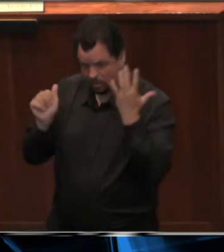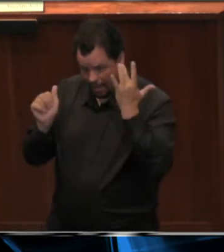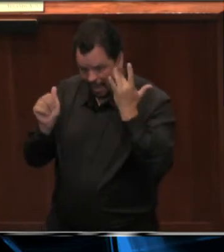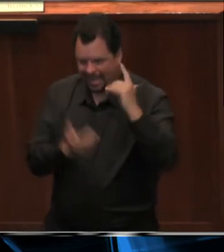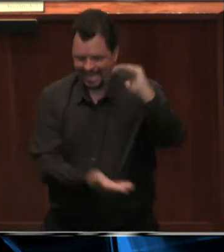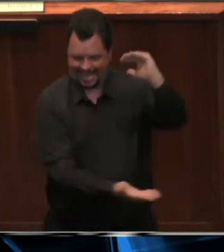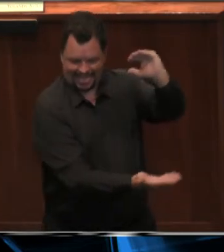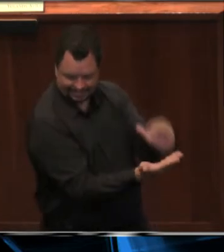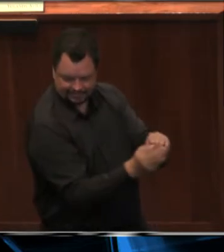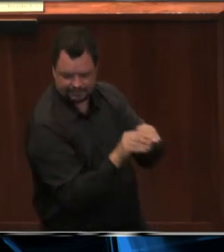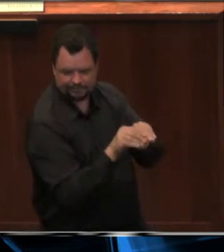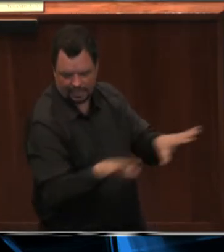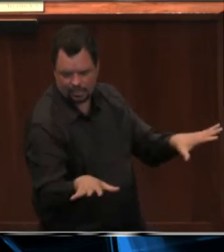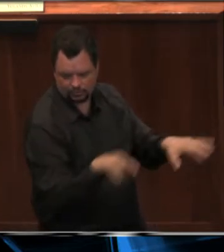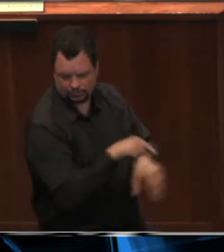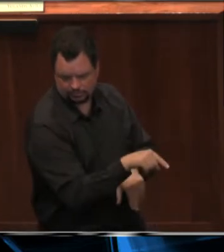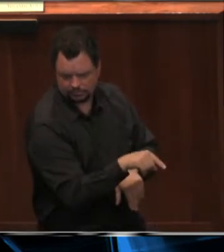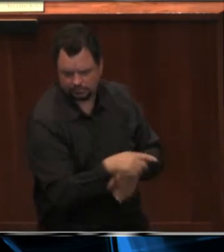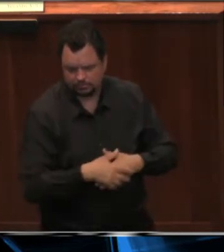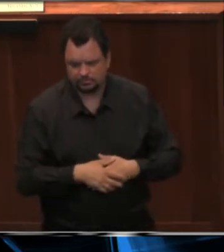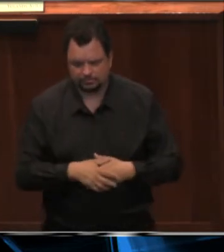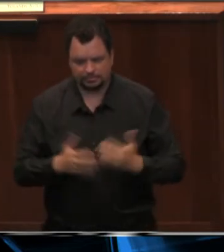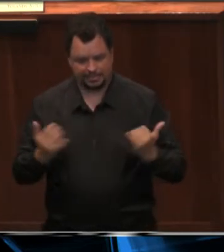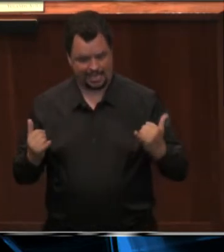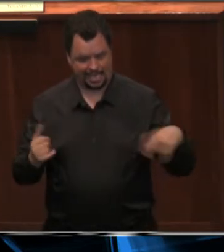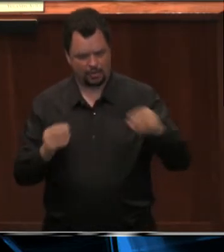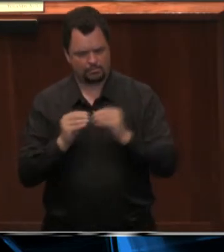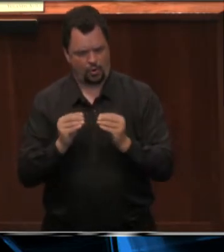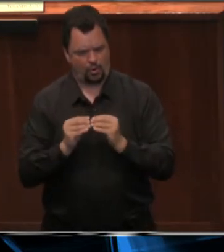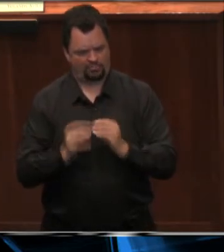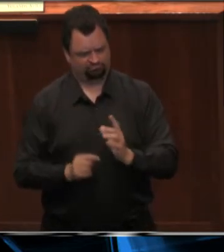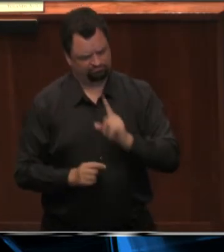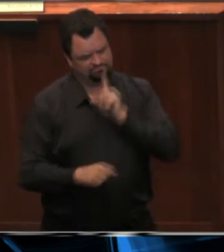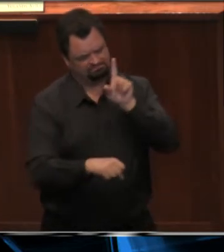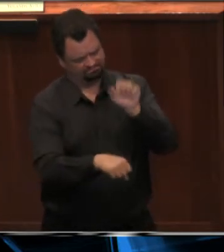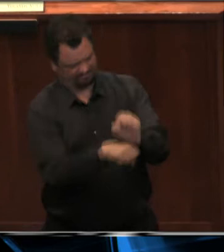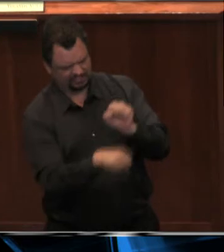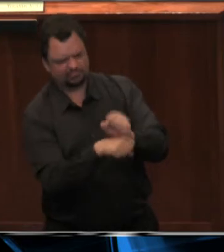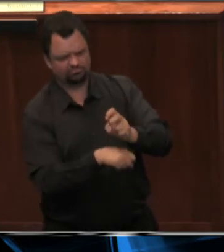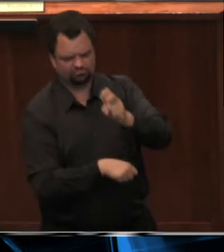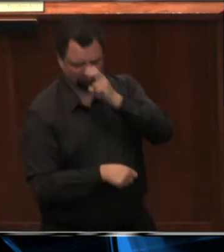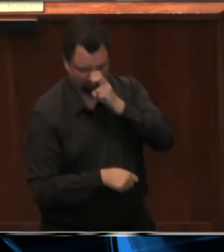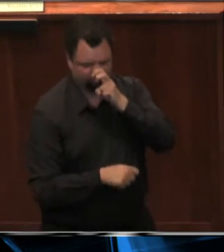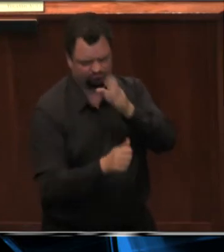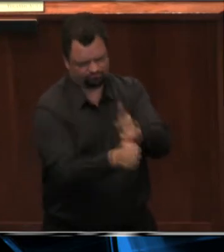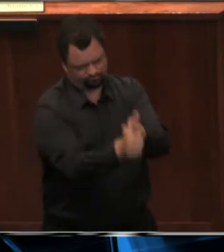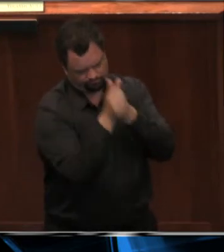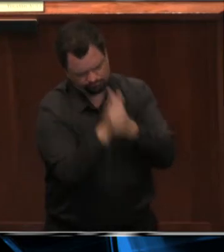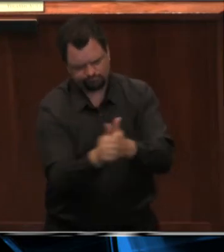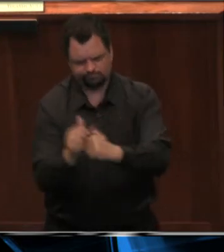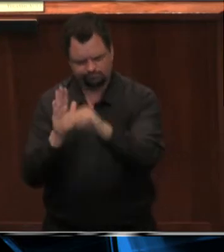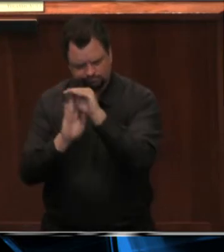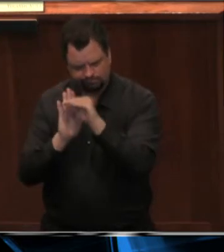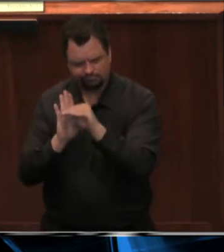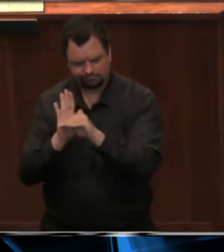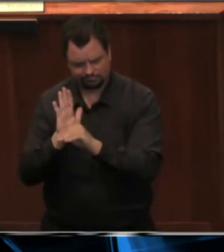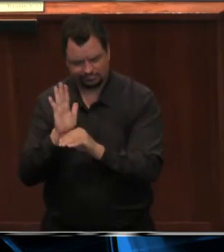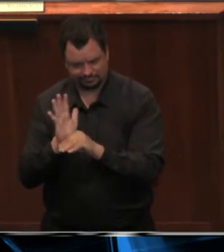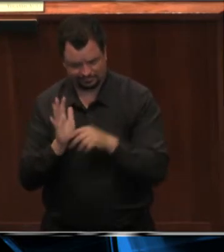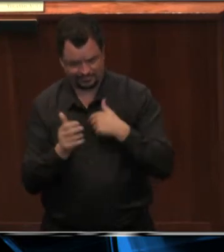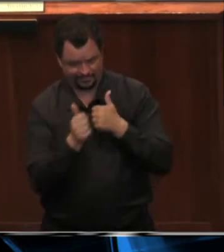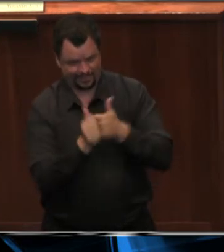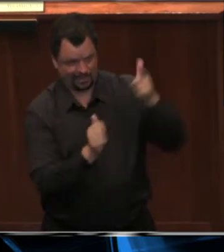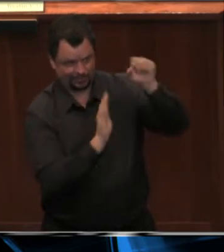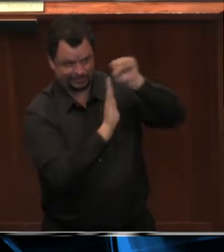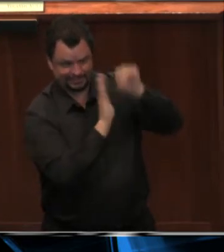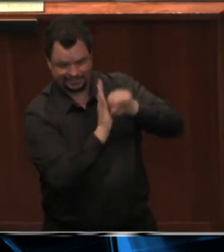where we are now. We are in a more formal stage of our mitigation process where we are working closely with the state health department and our